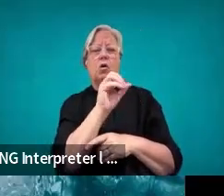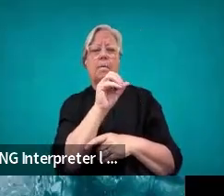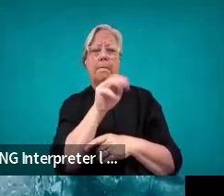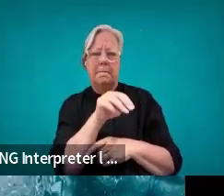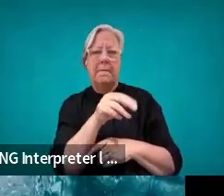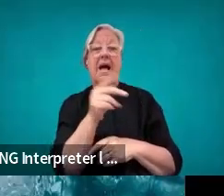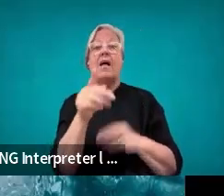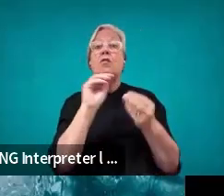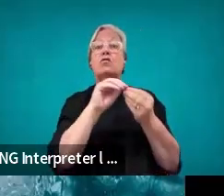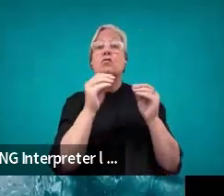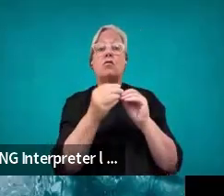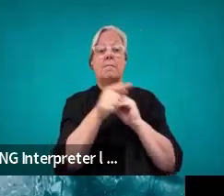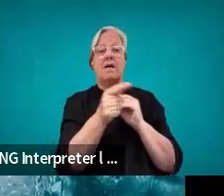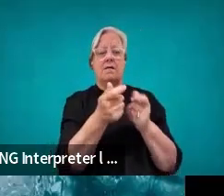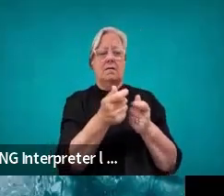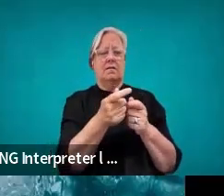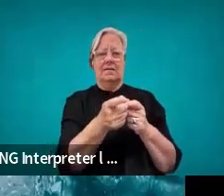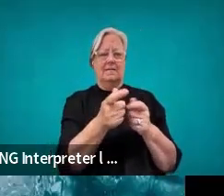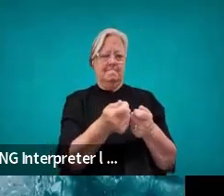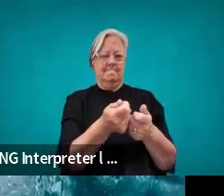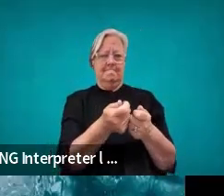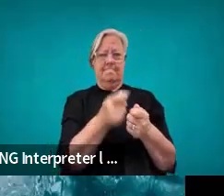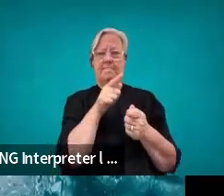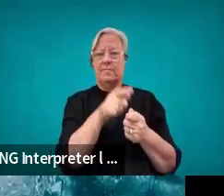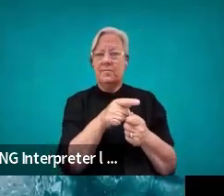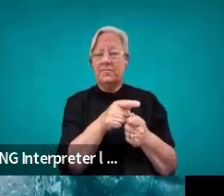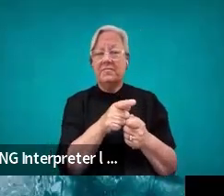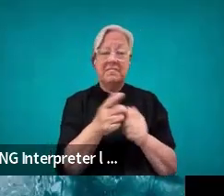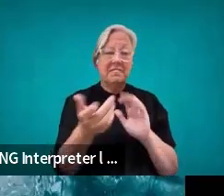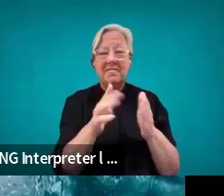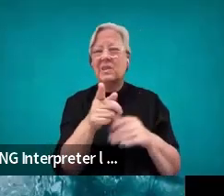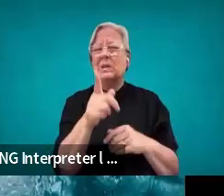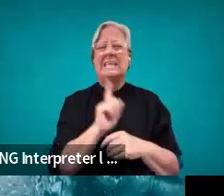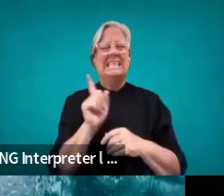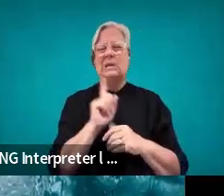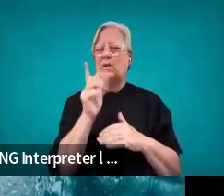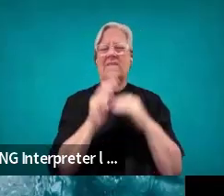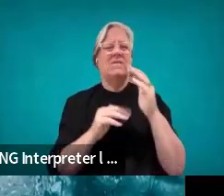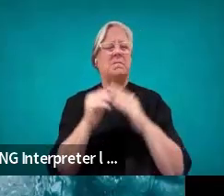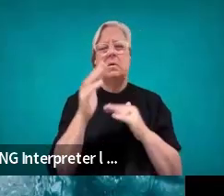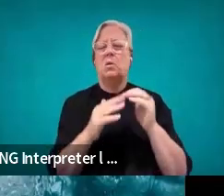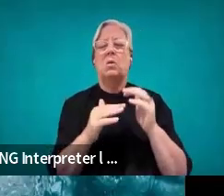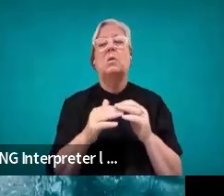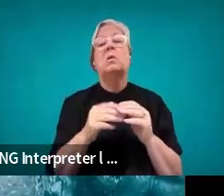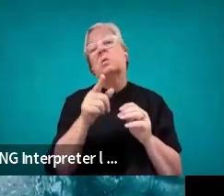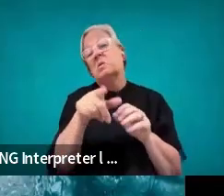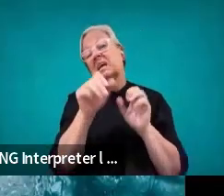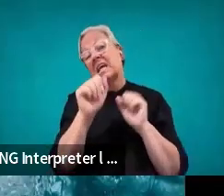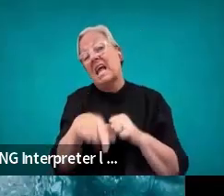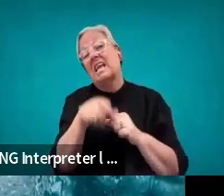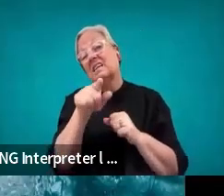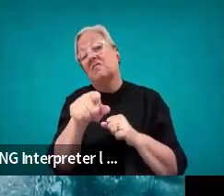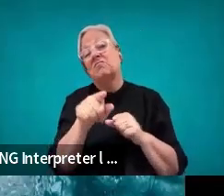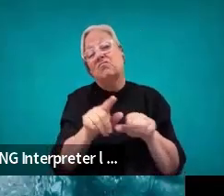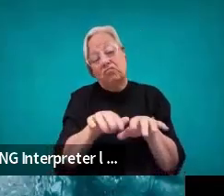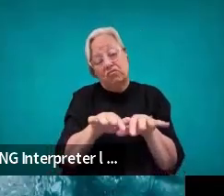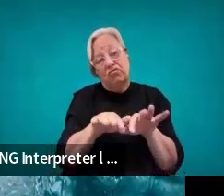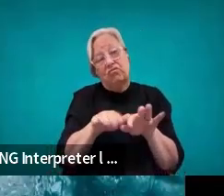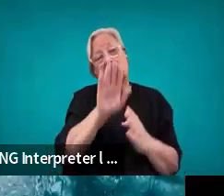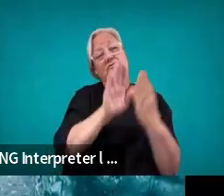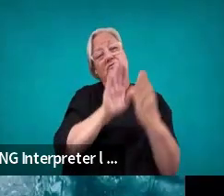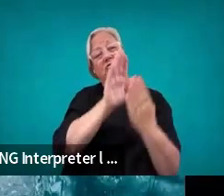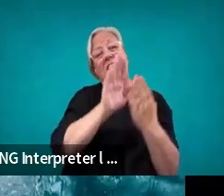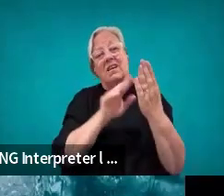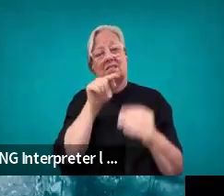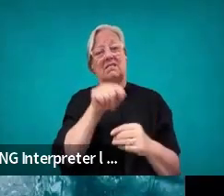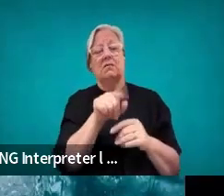chat as well. And if you're not comfortable using Slido, please feel free to actually also type your responses in the